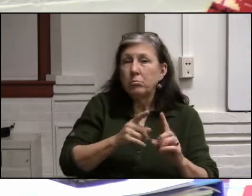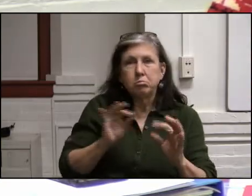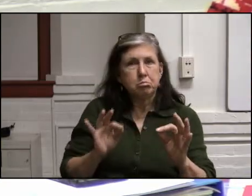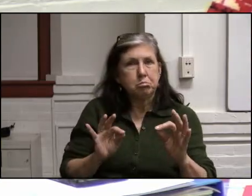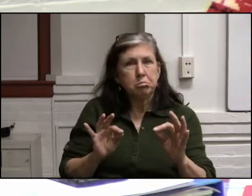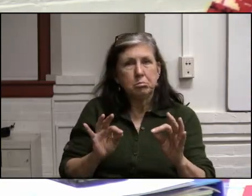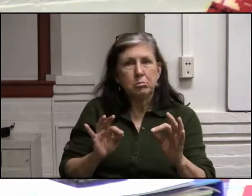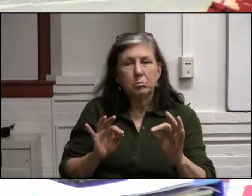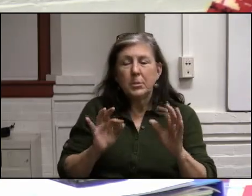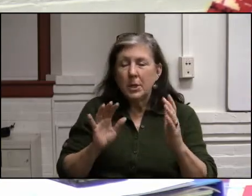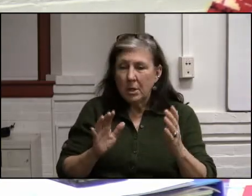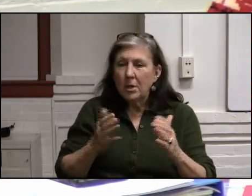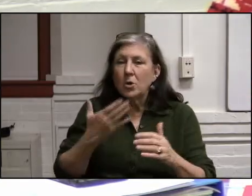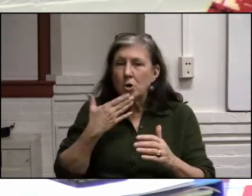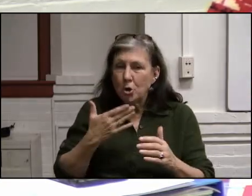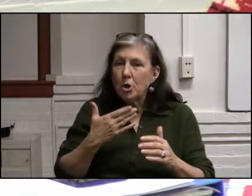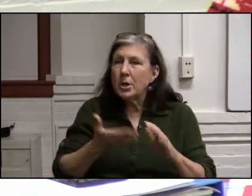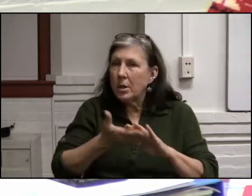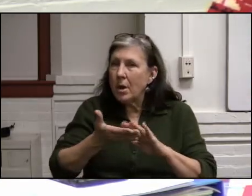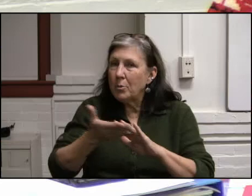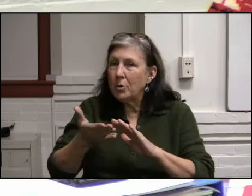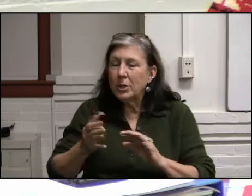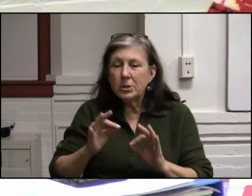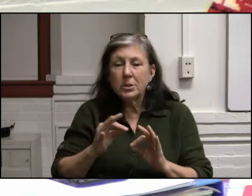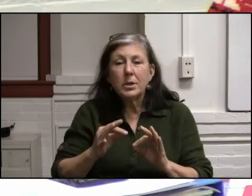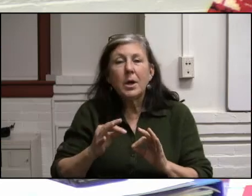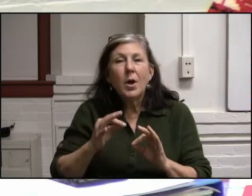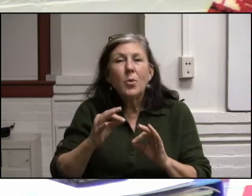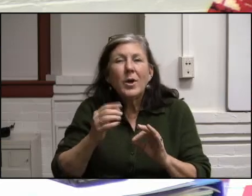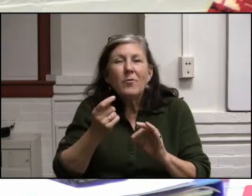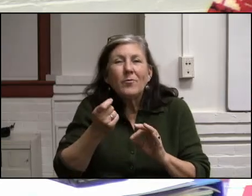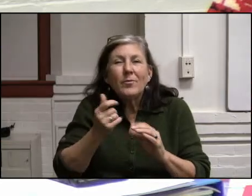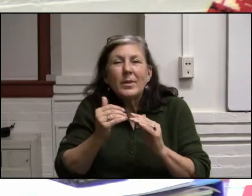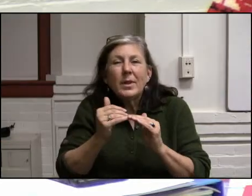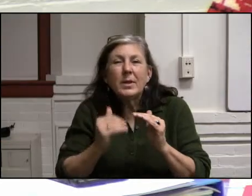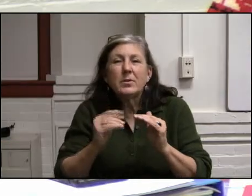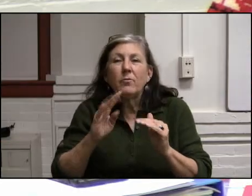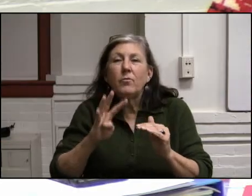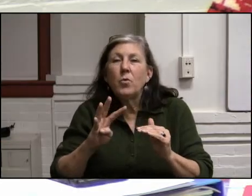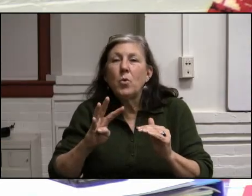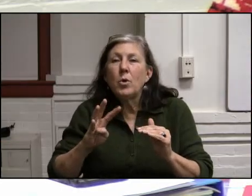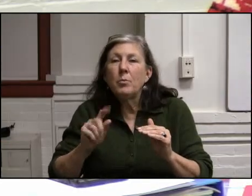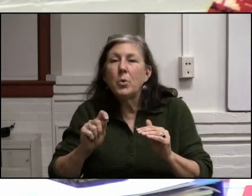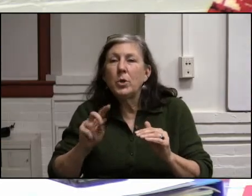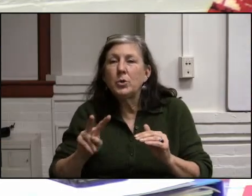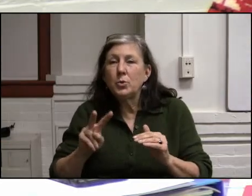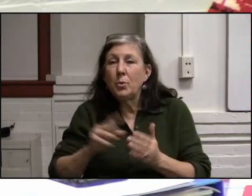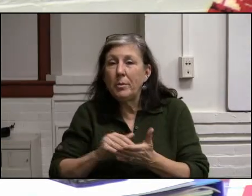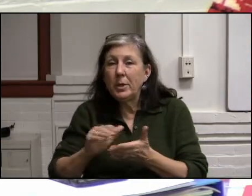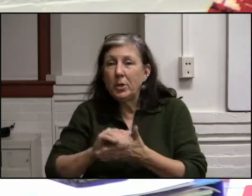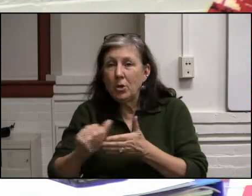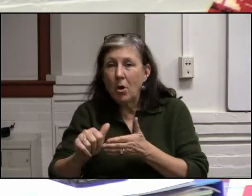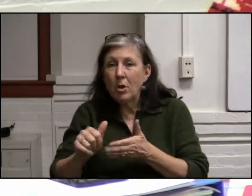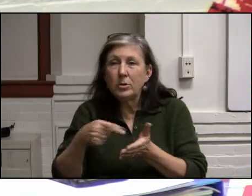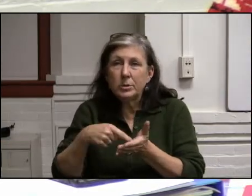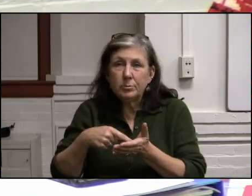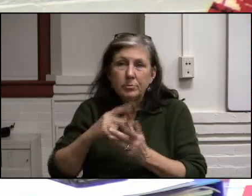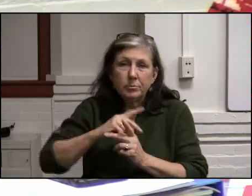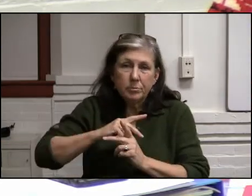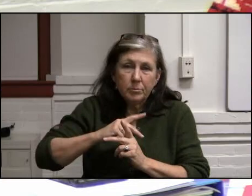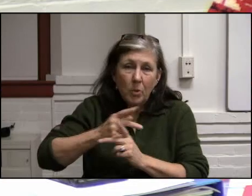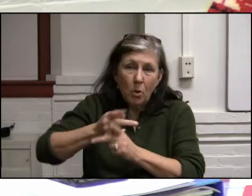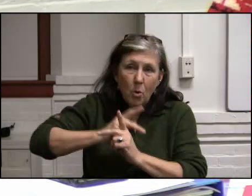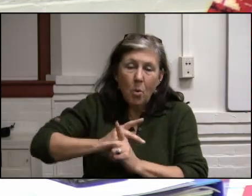areas of operation. We have just shy of $4.2 million in outstanding loans that are being